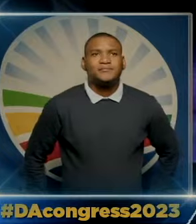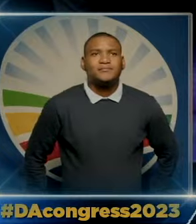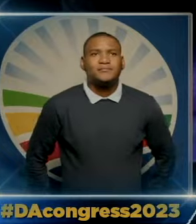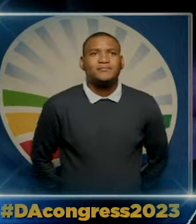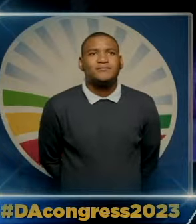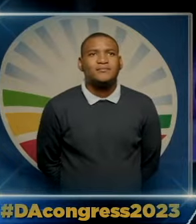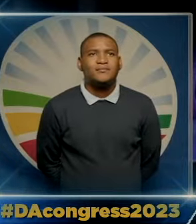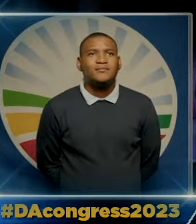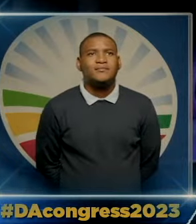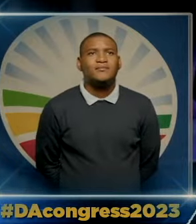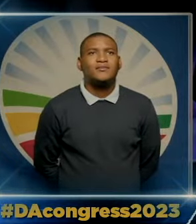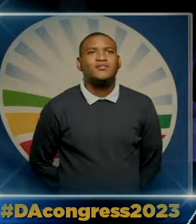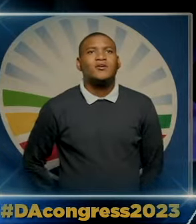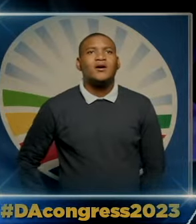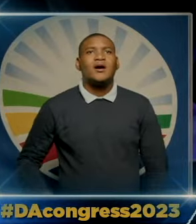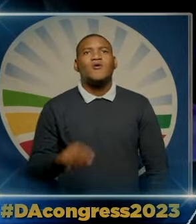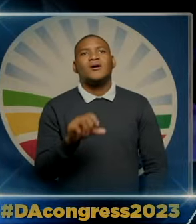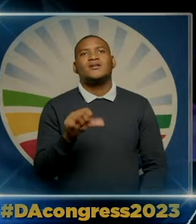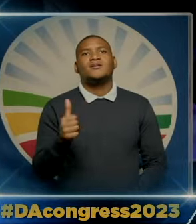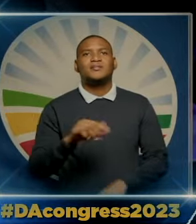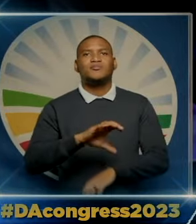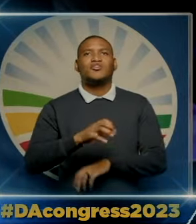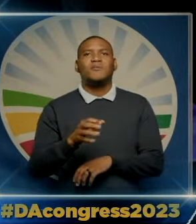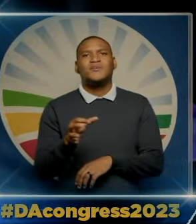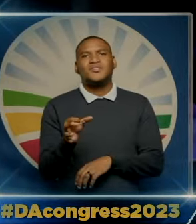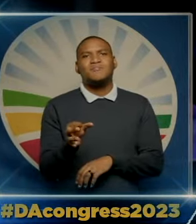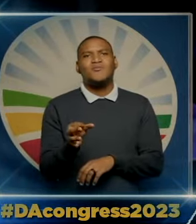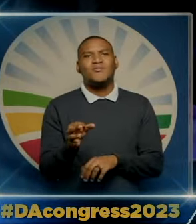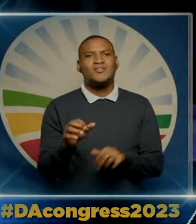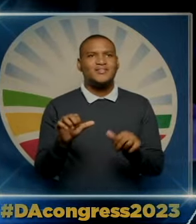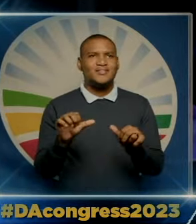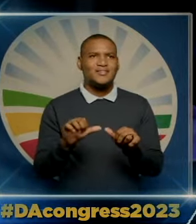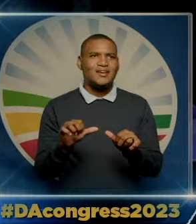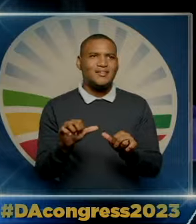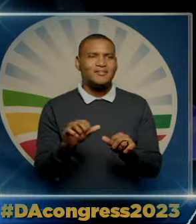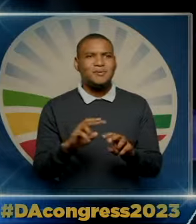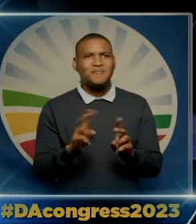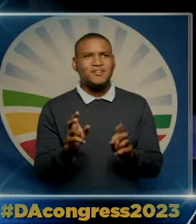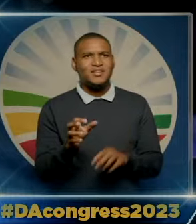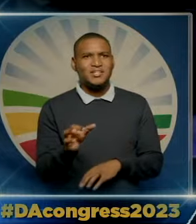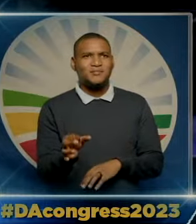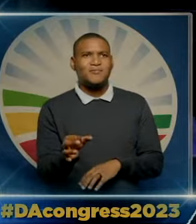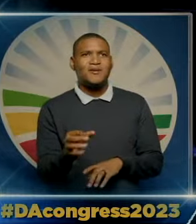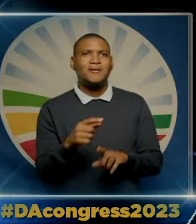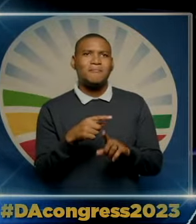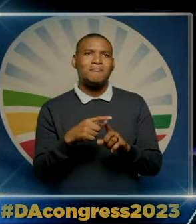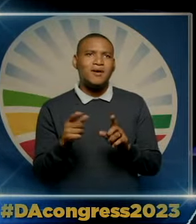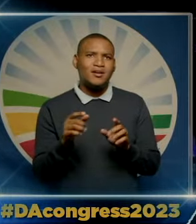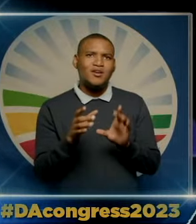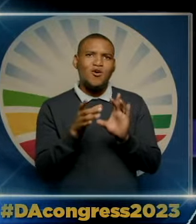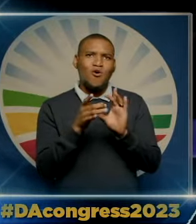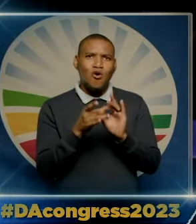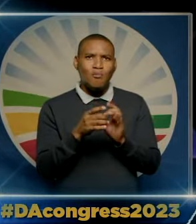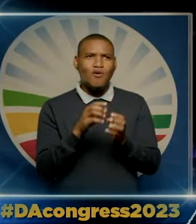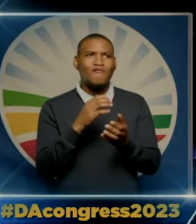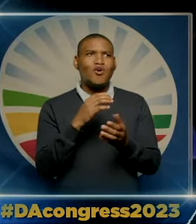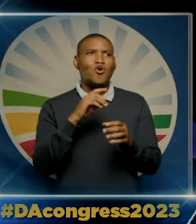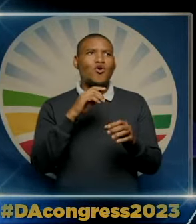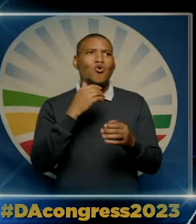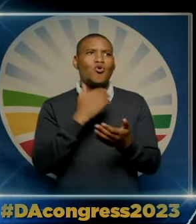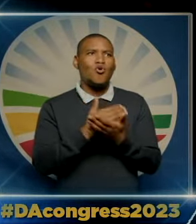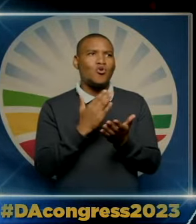Our next province might be small in size, it might be very small in size, but it's home to a quarter of our